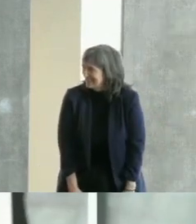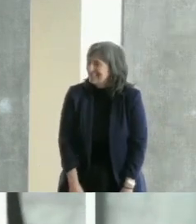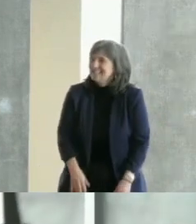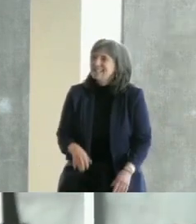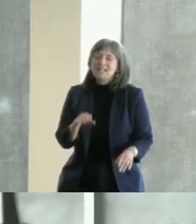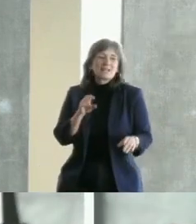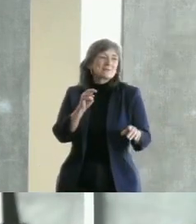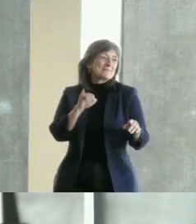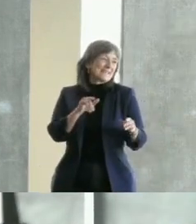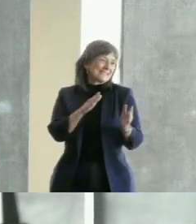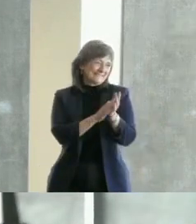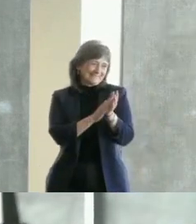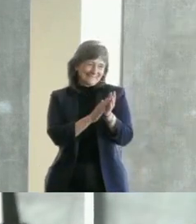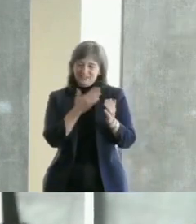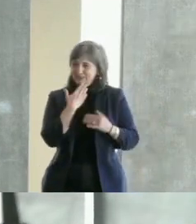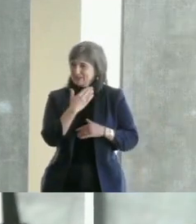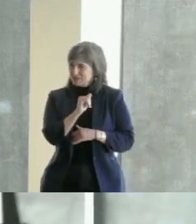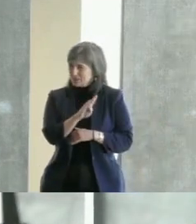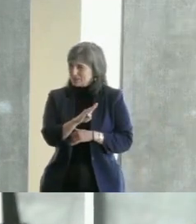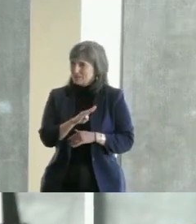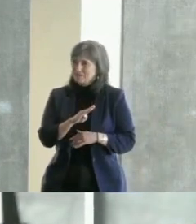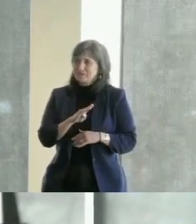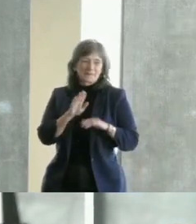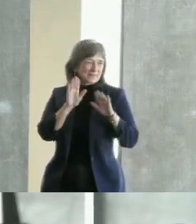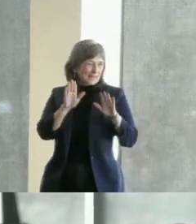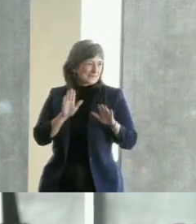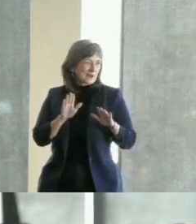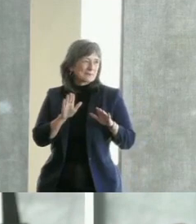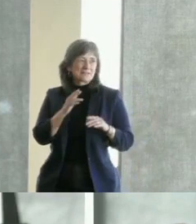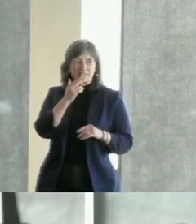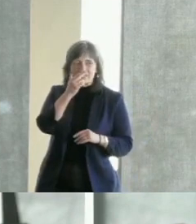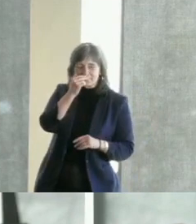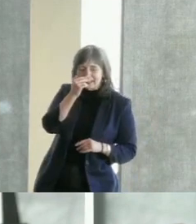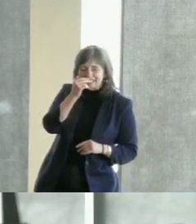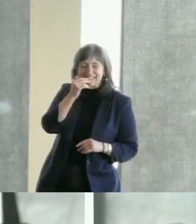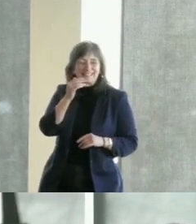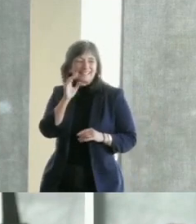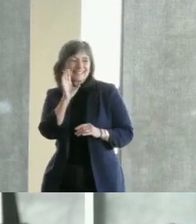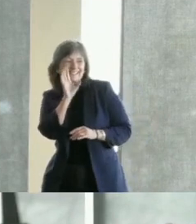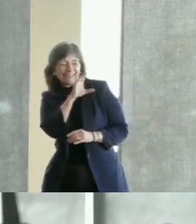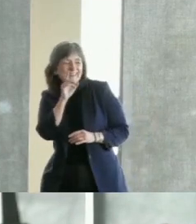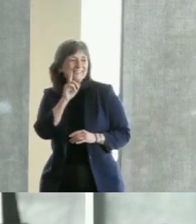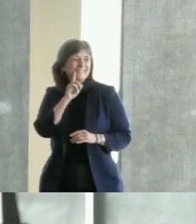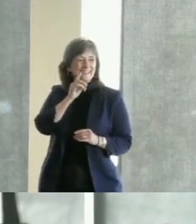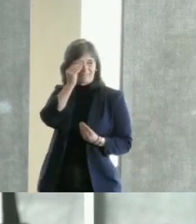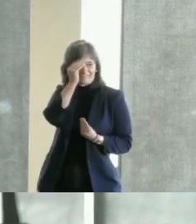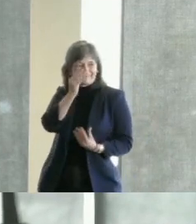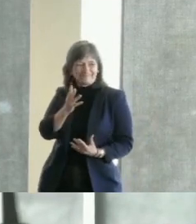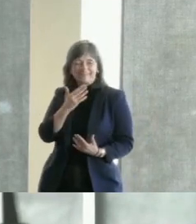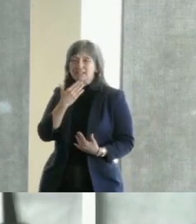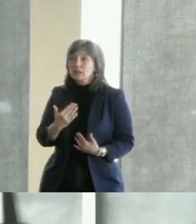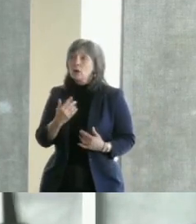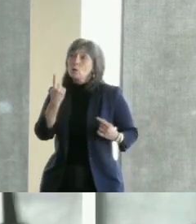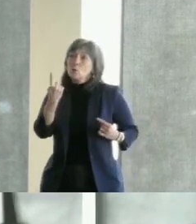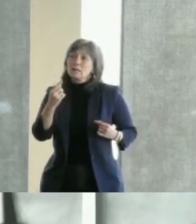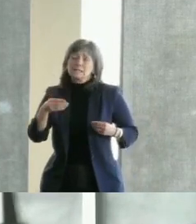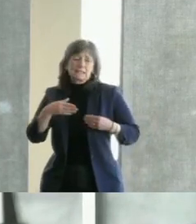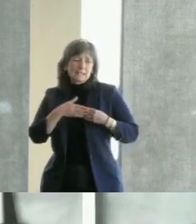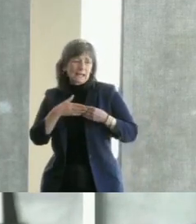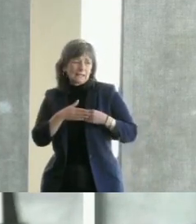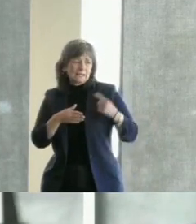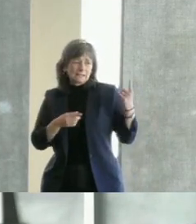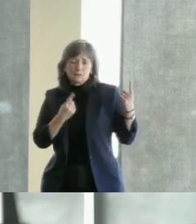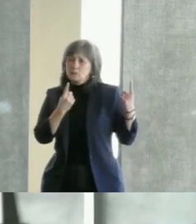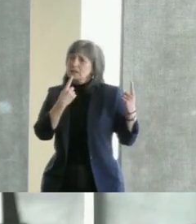Mandy, great job. That was funny and quirky and very informative. One of the slides that you talked